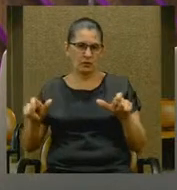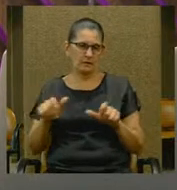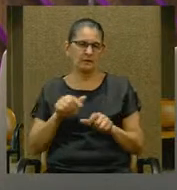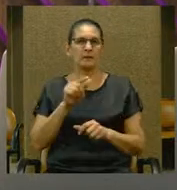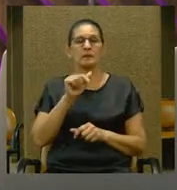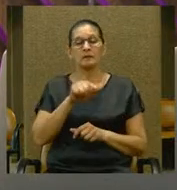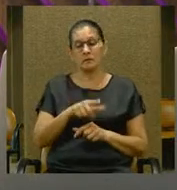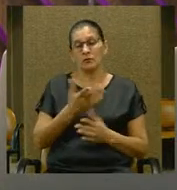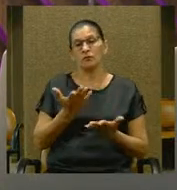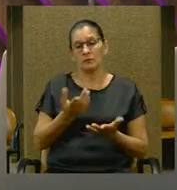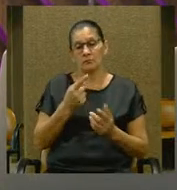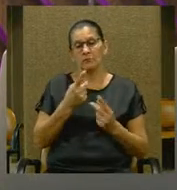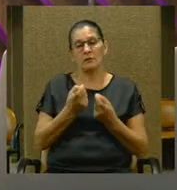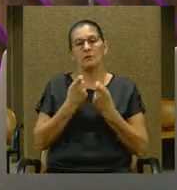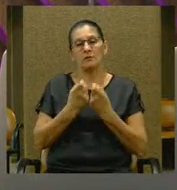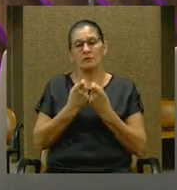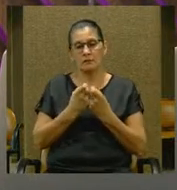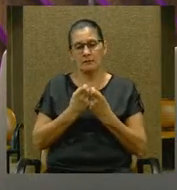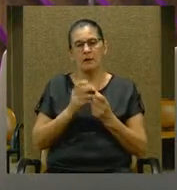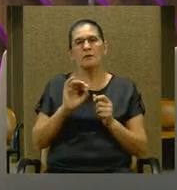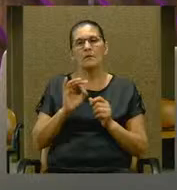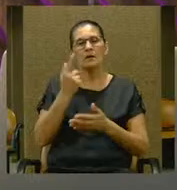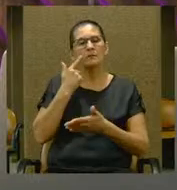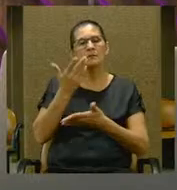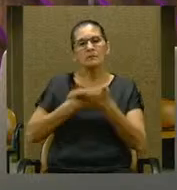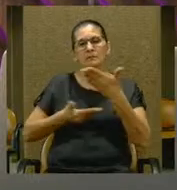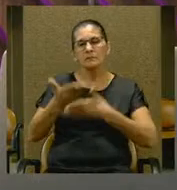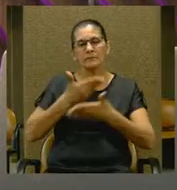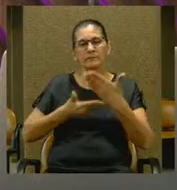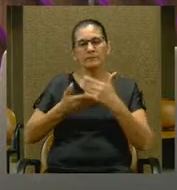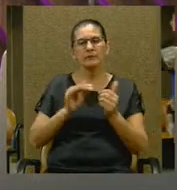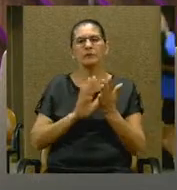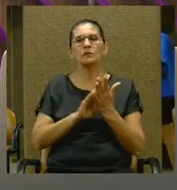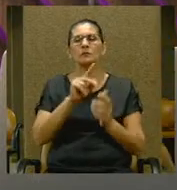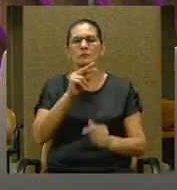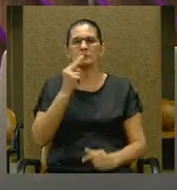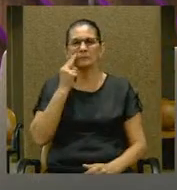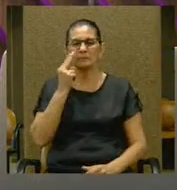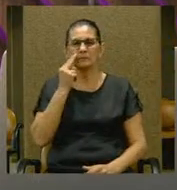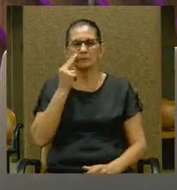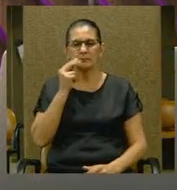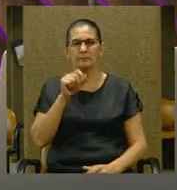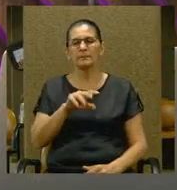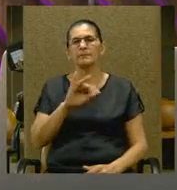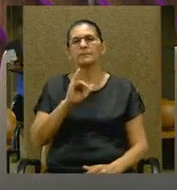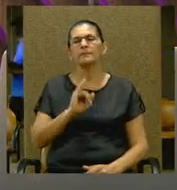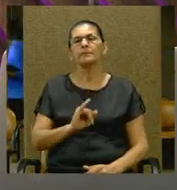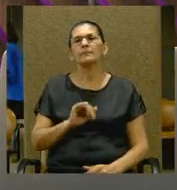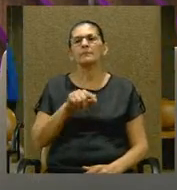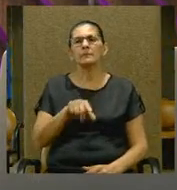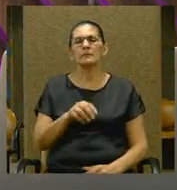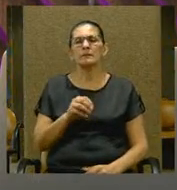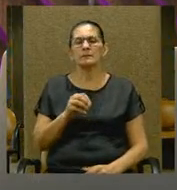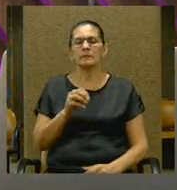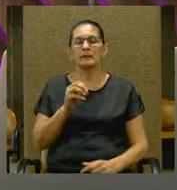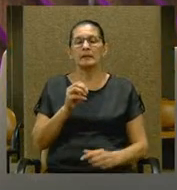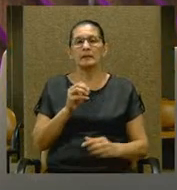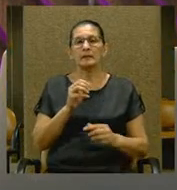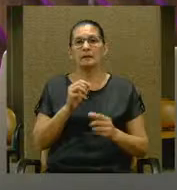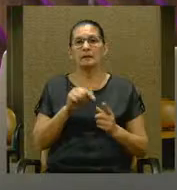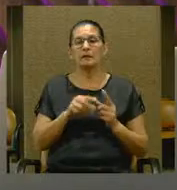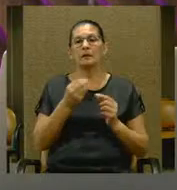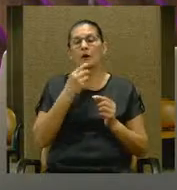who have registered for this event. So this shows the need to exchange information between the countries,